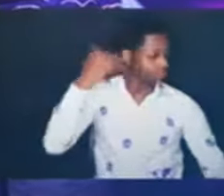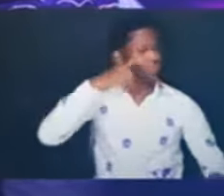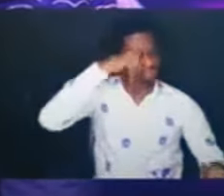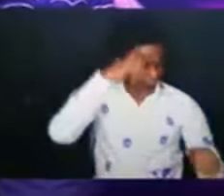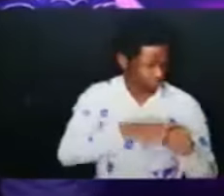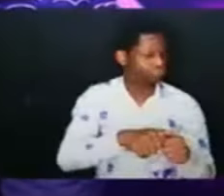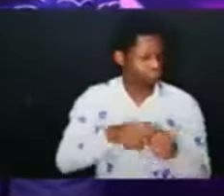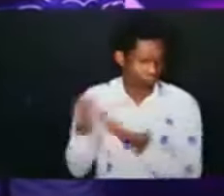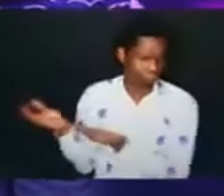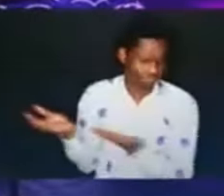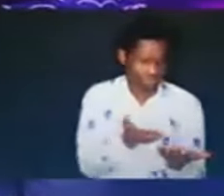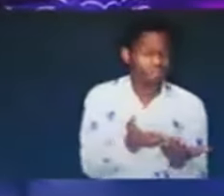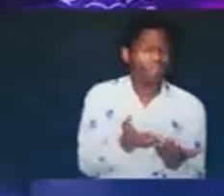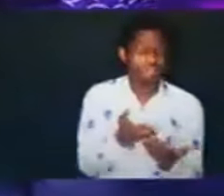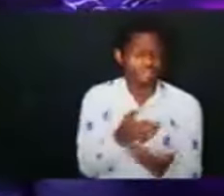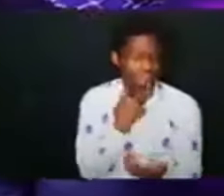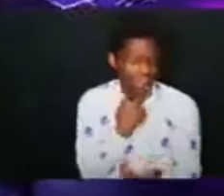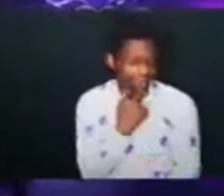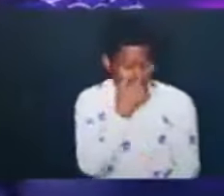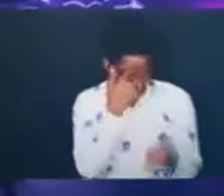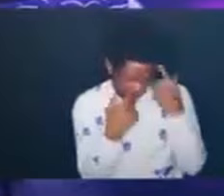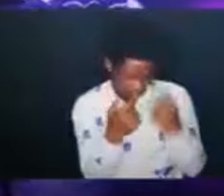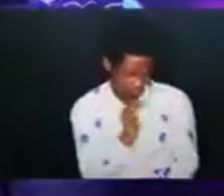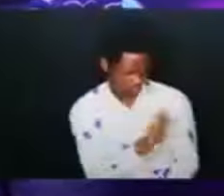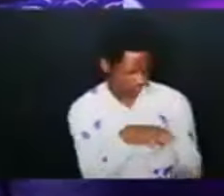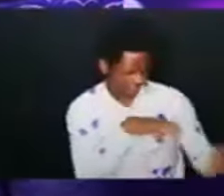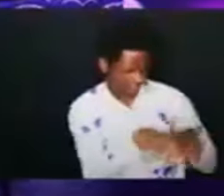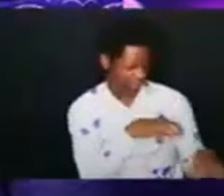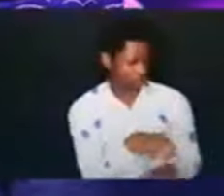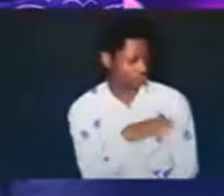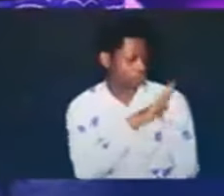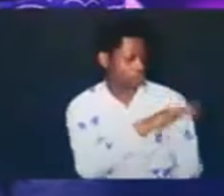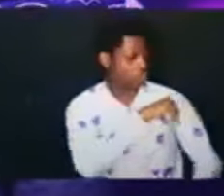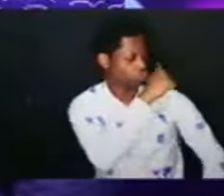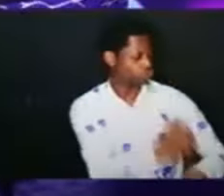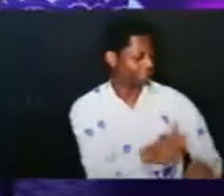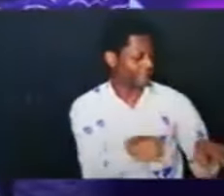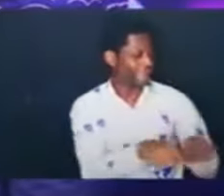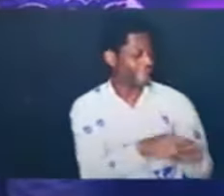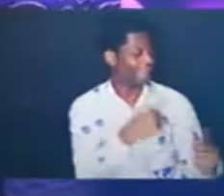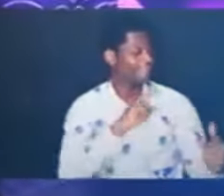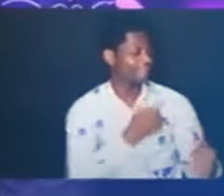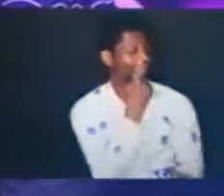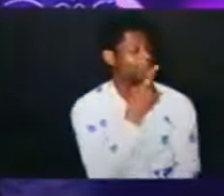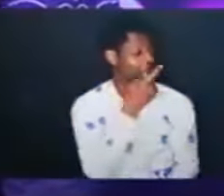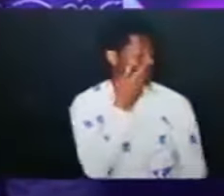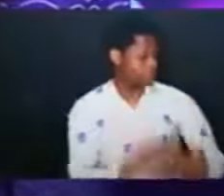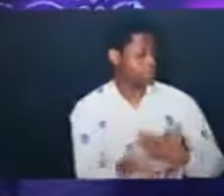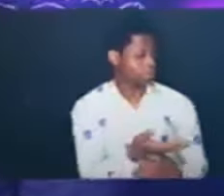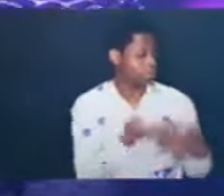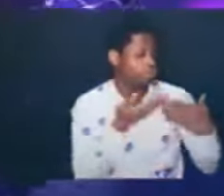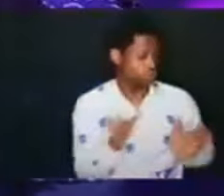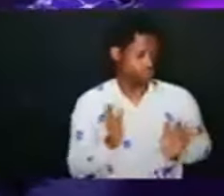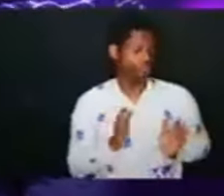that because of what he has done, he has lost the authority as a firstborn. I pray that these things will never happen